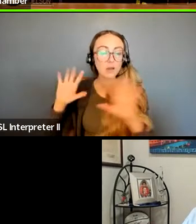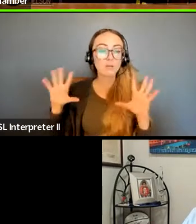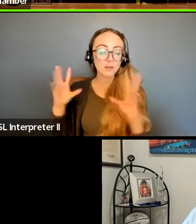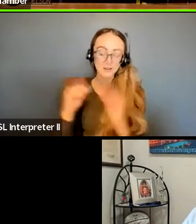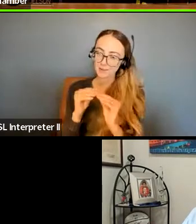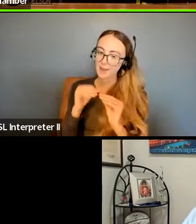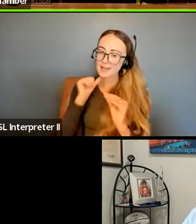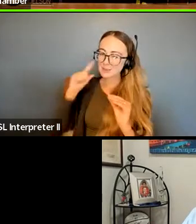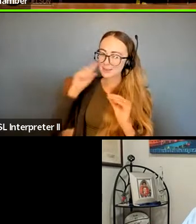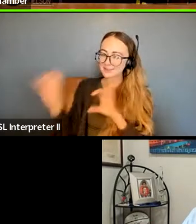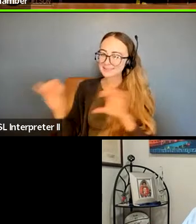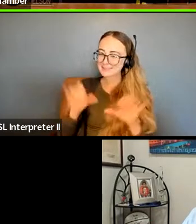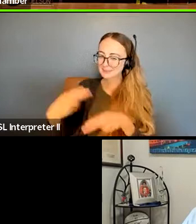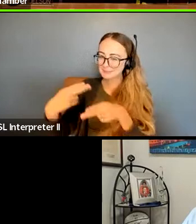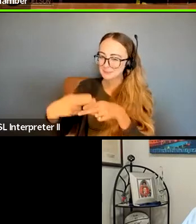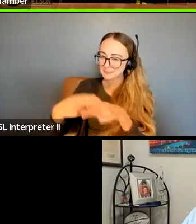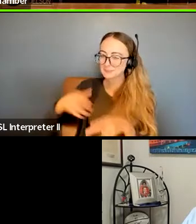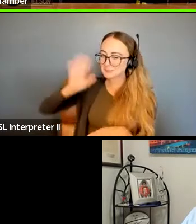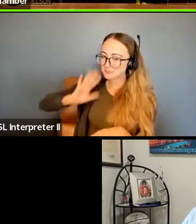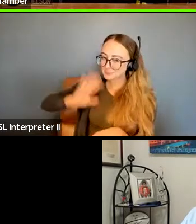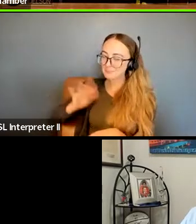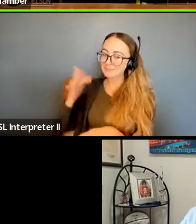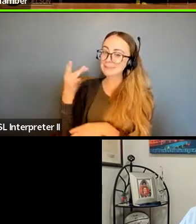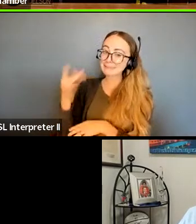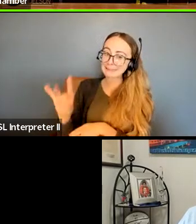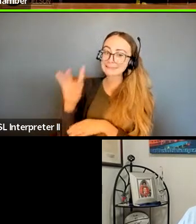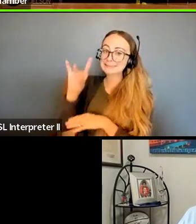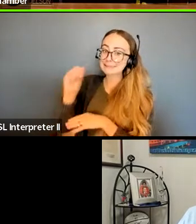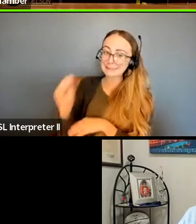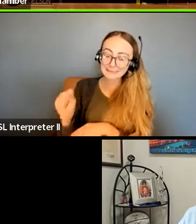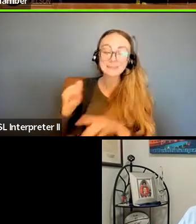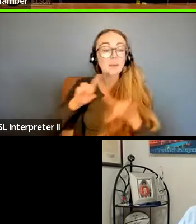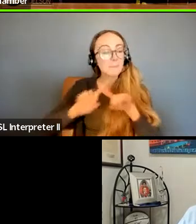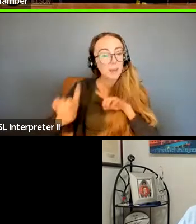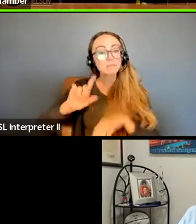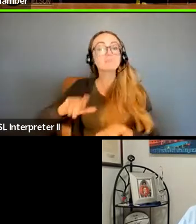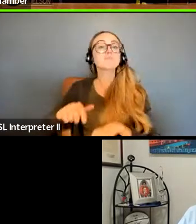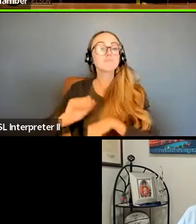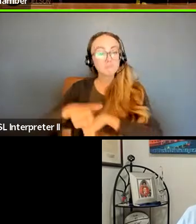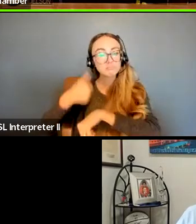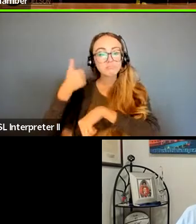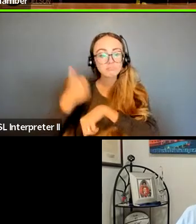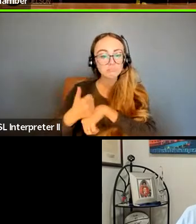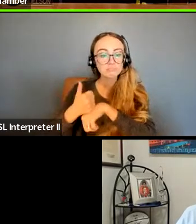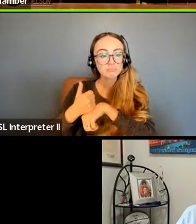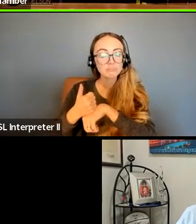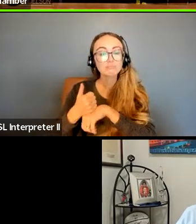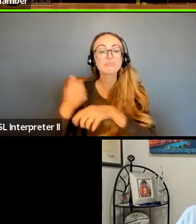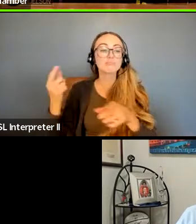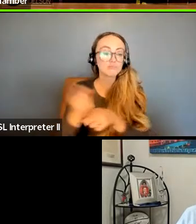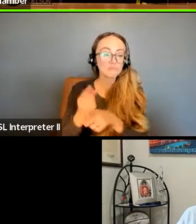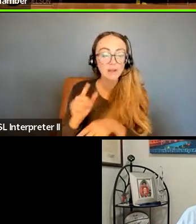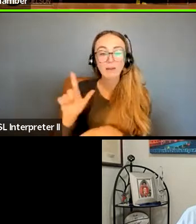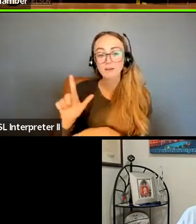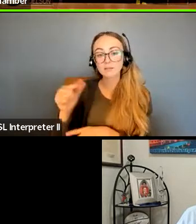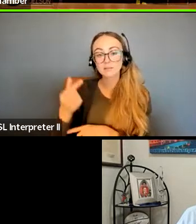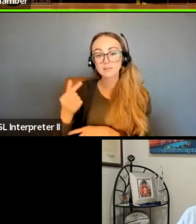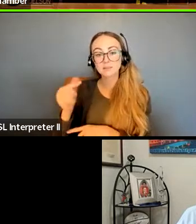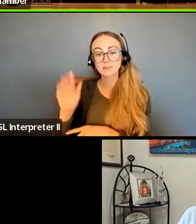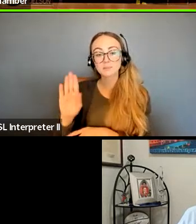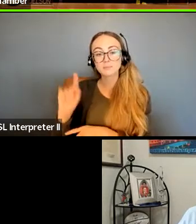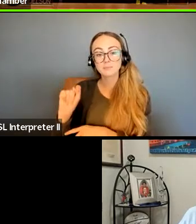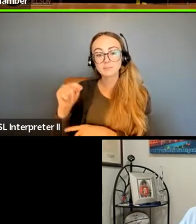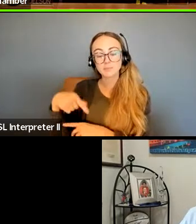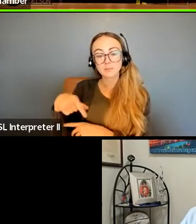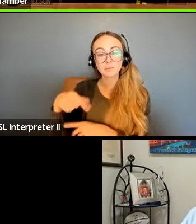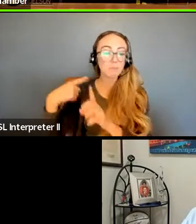called LGBTQ plus in the 1880s, but he started regular LGBTQ plus gatherings by